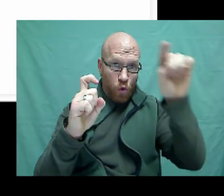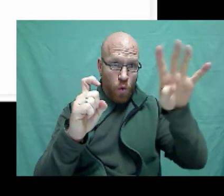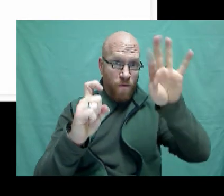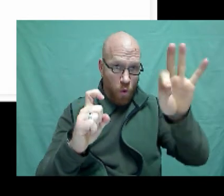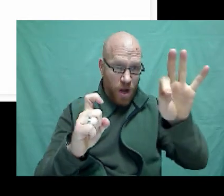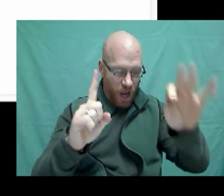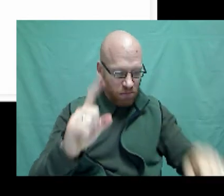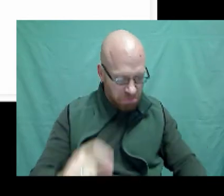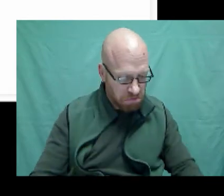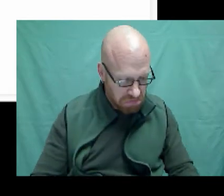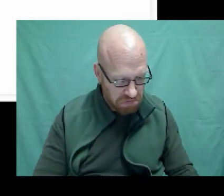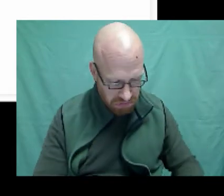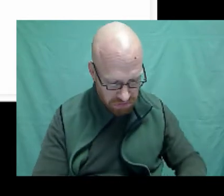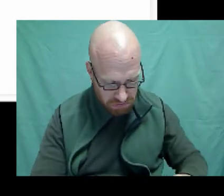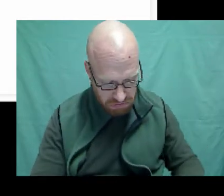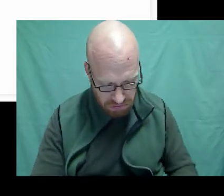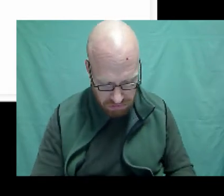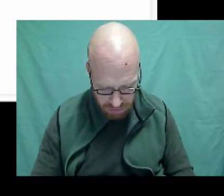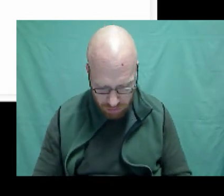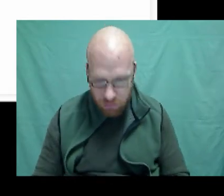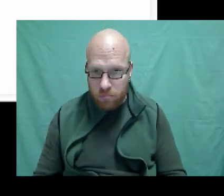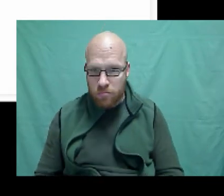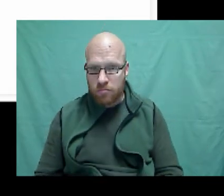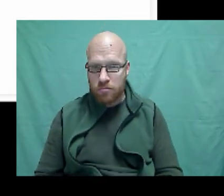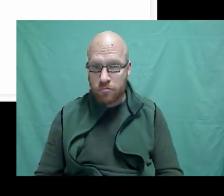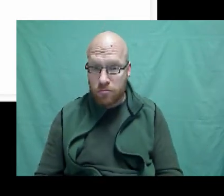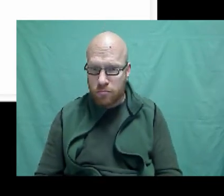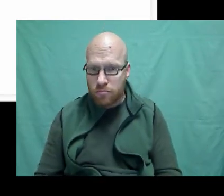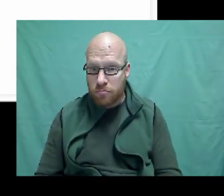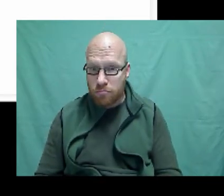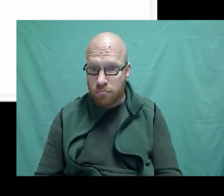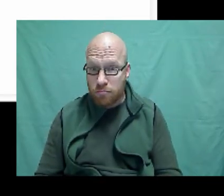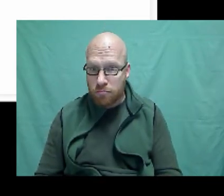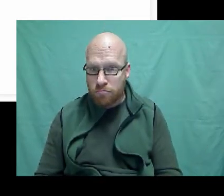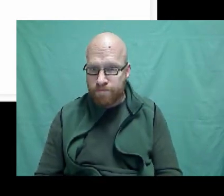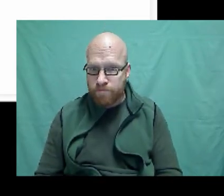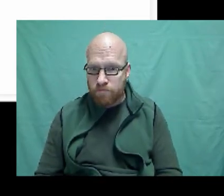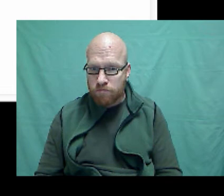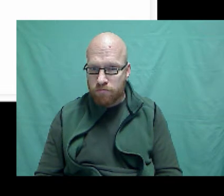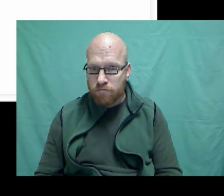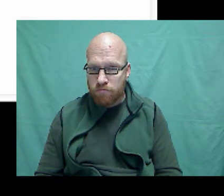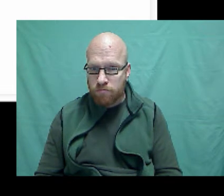square root of 49. Hold on. Let me write that.